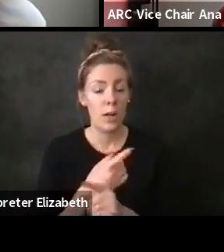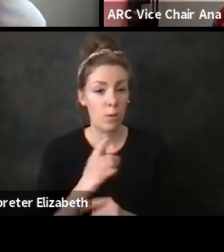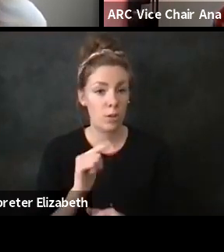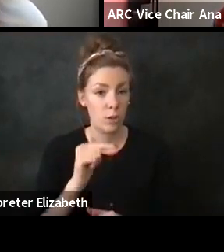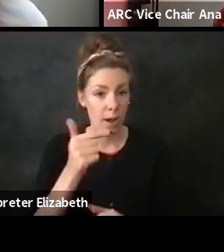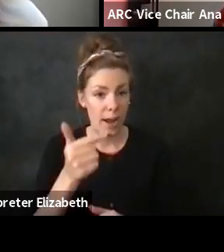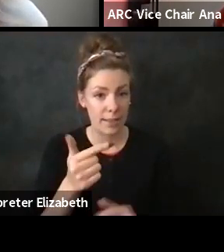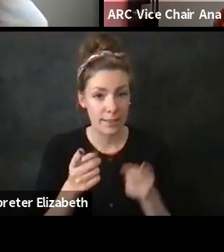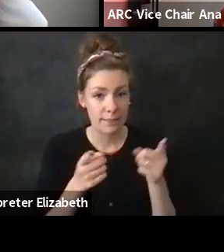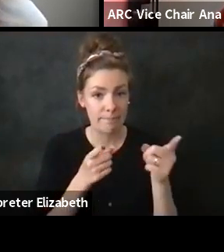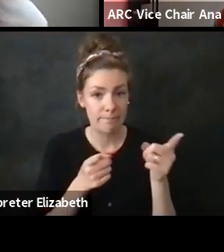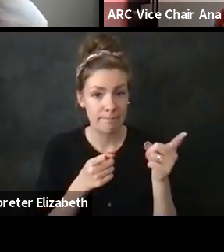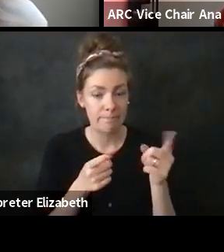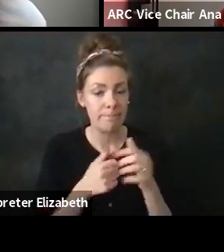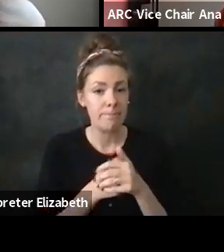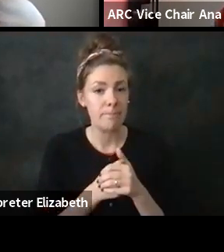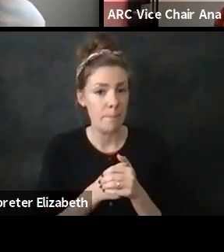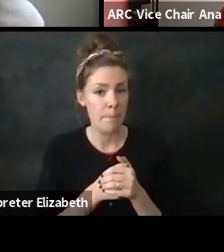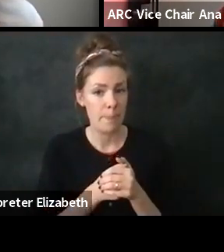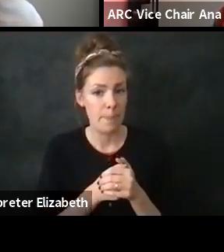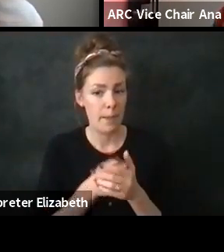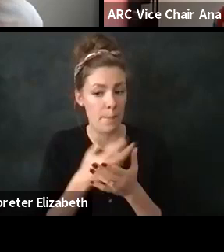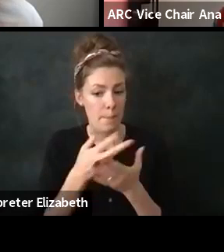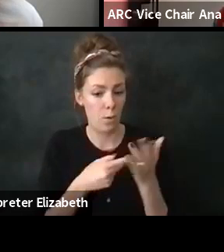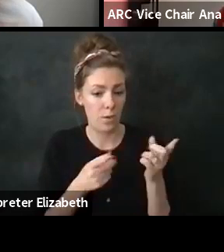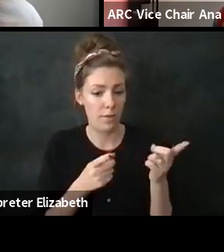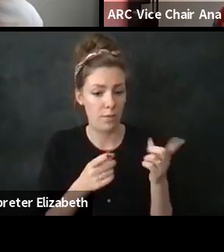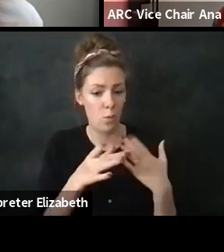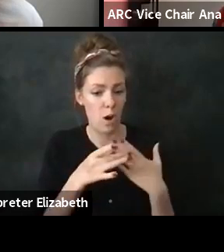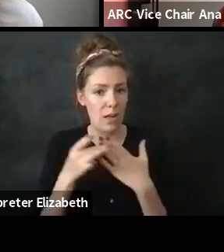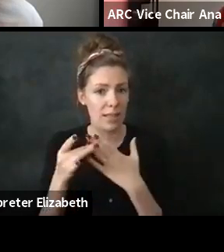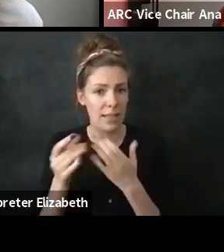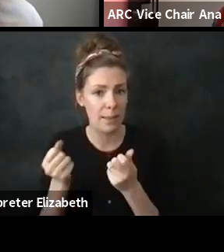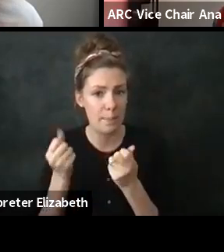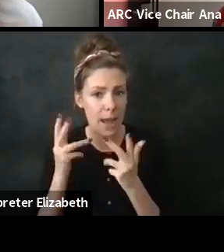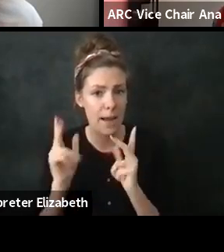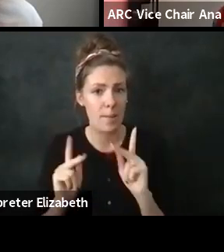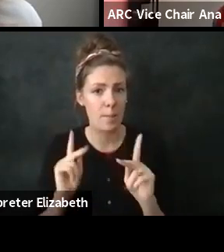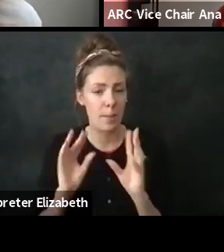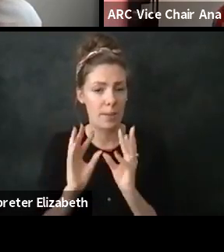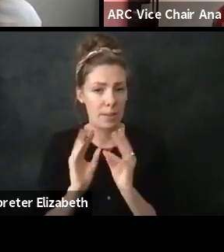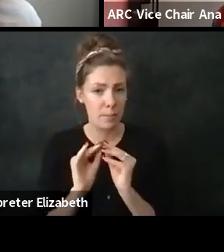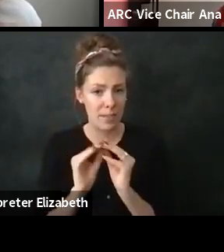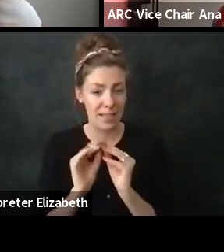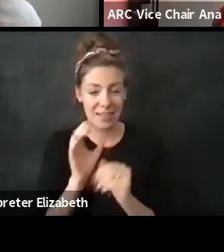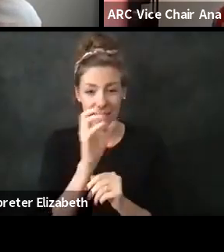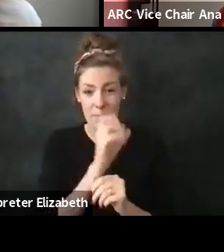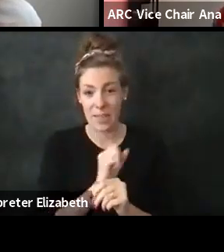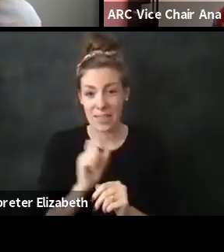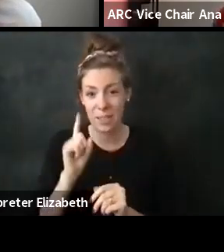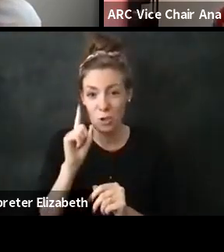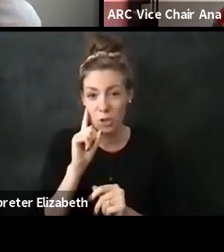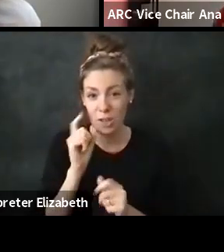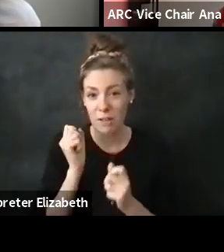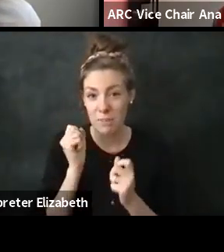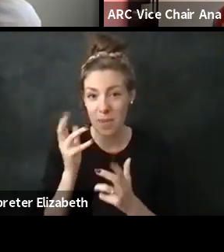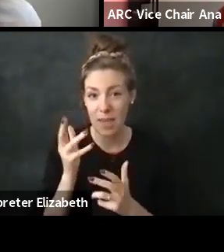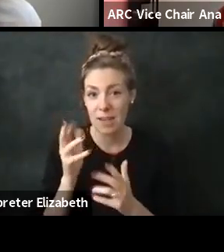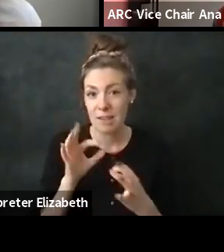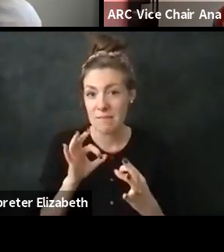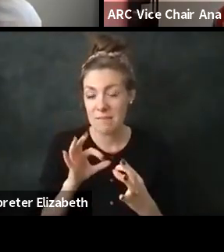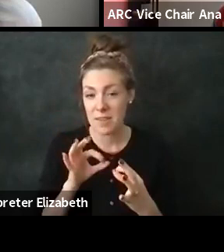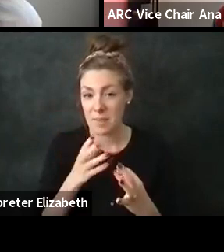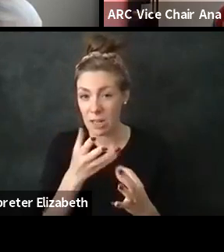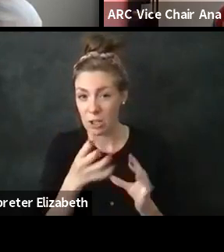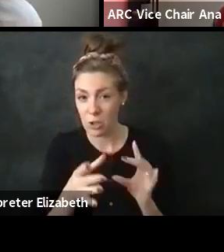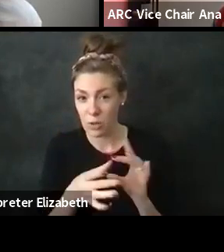Chair Horta. You know, I know that you all are leading a number of public meetings, and I'm guessing that you're hearing from members of the public during those meetings. I don't know if you'd like to